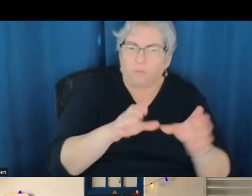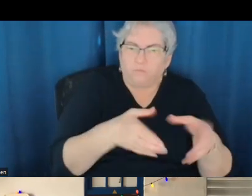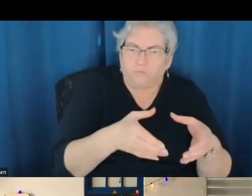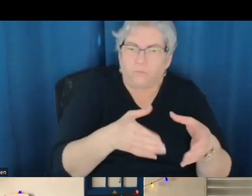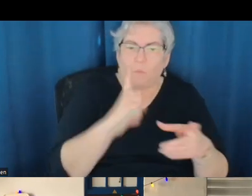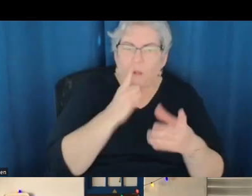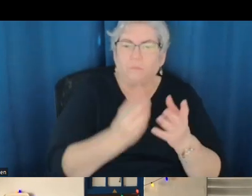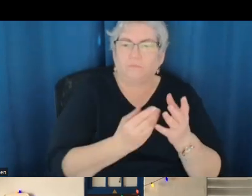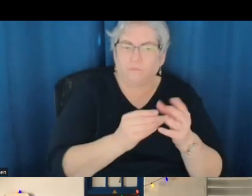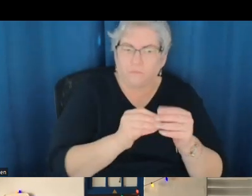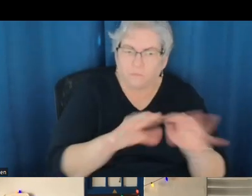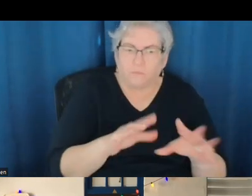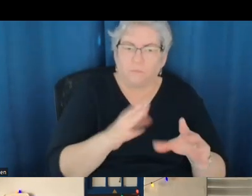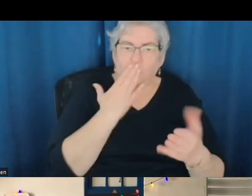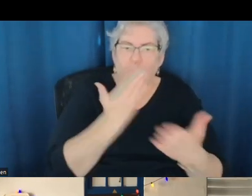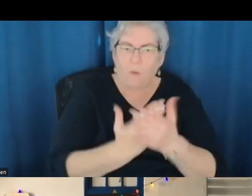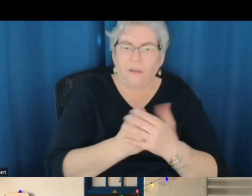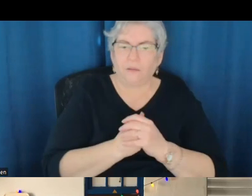read well.